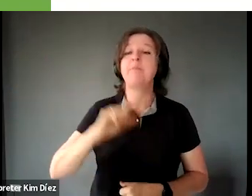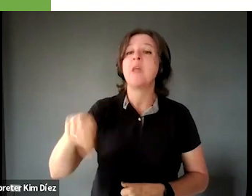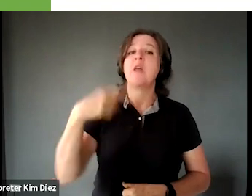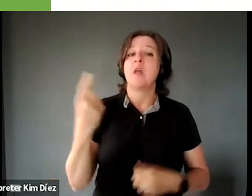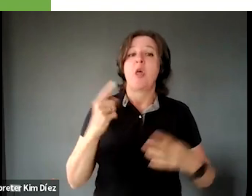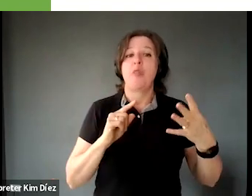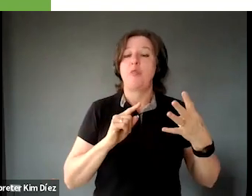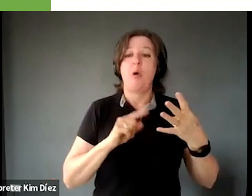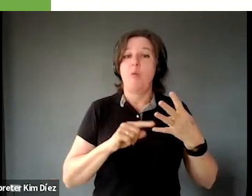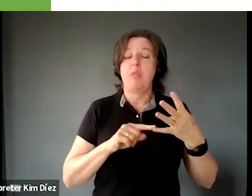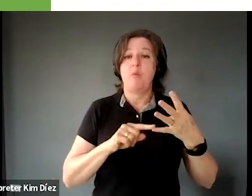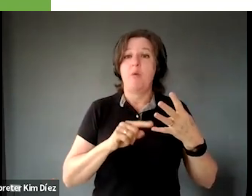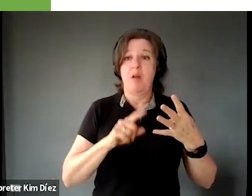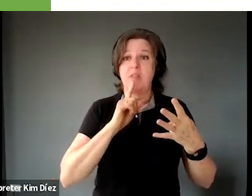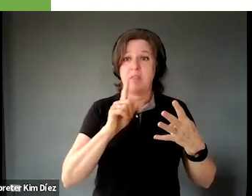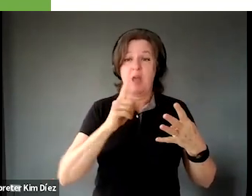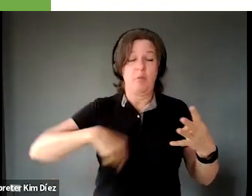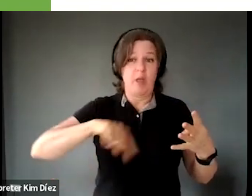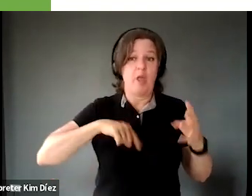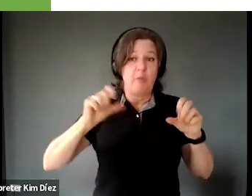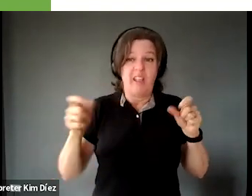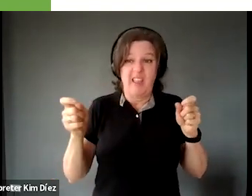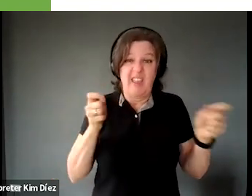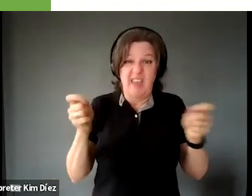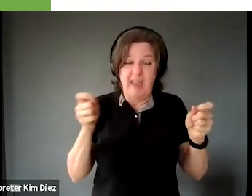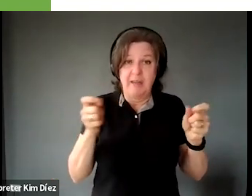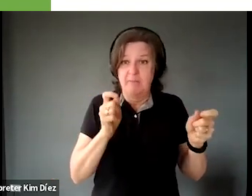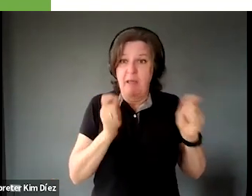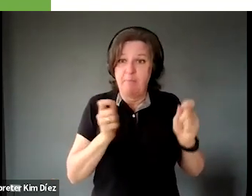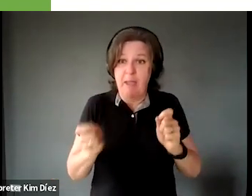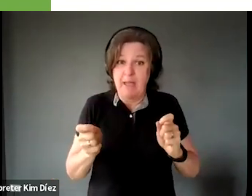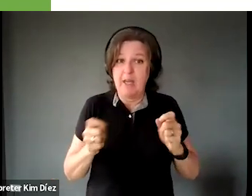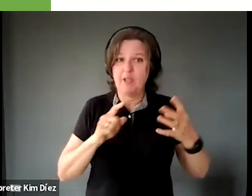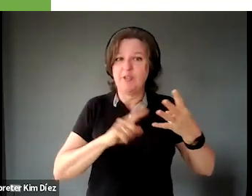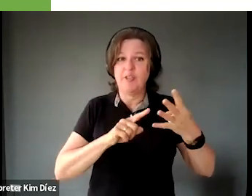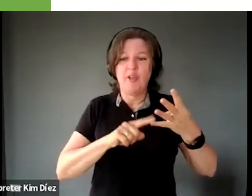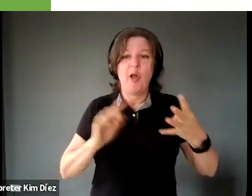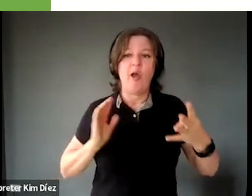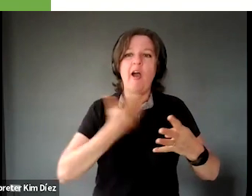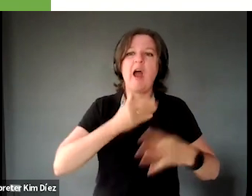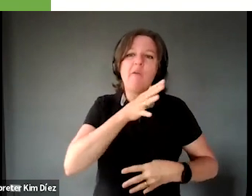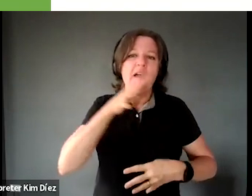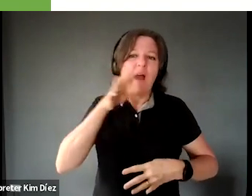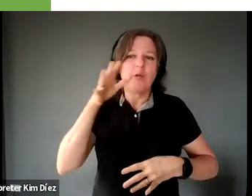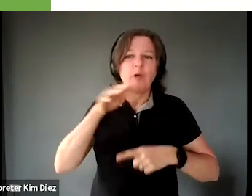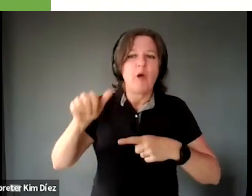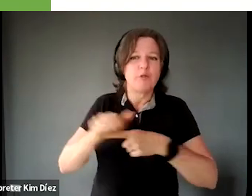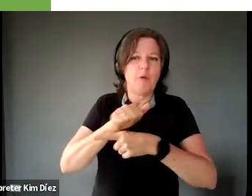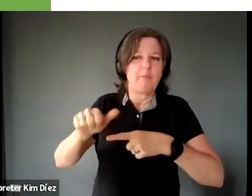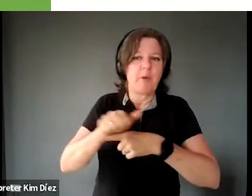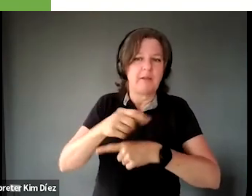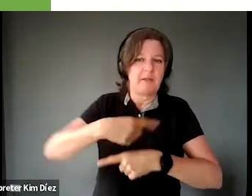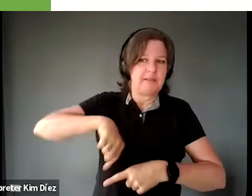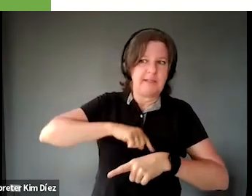soil. The one area in which we can truly modify is on